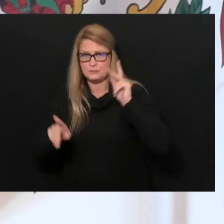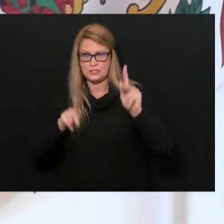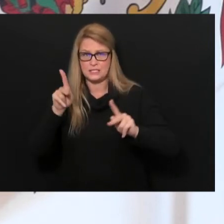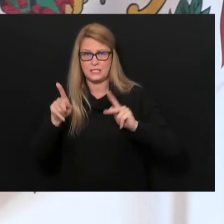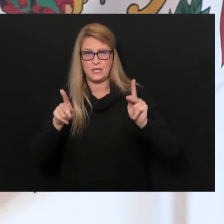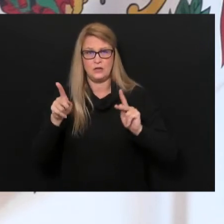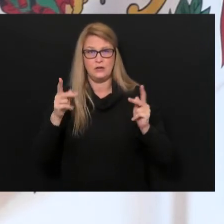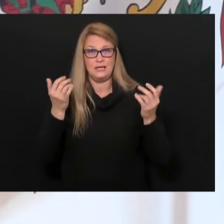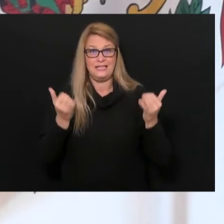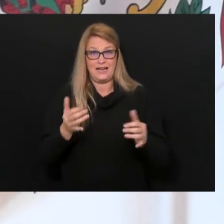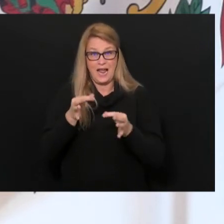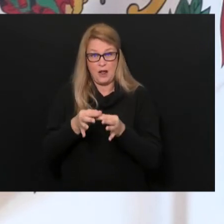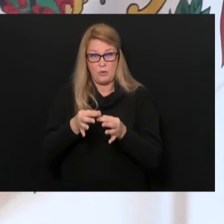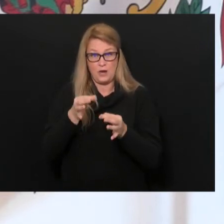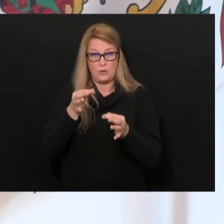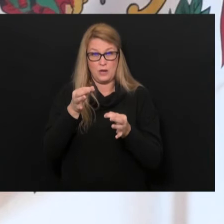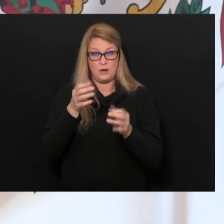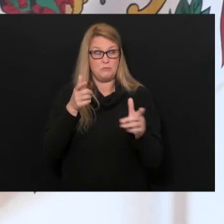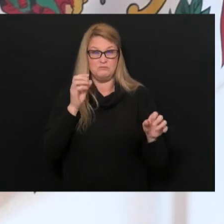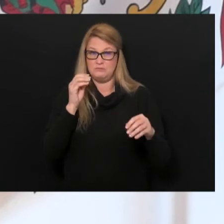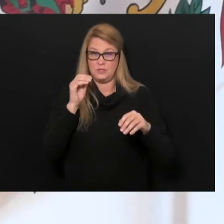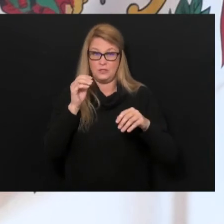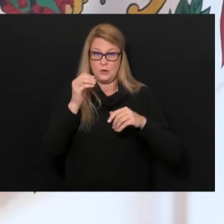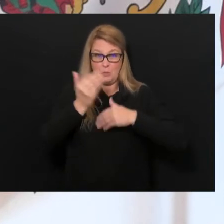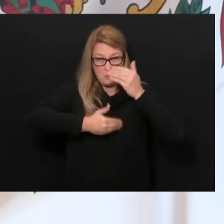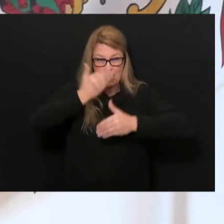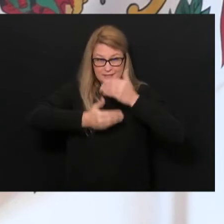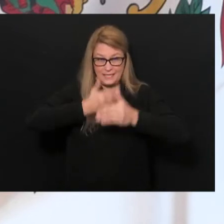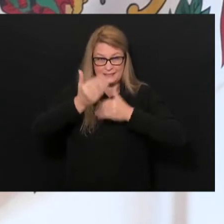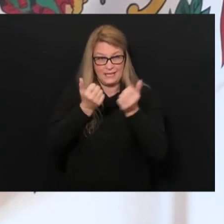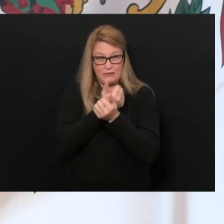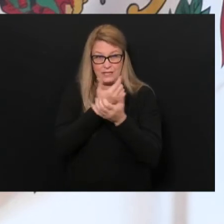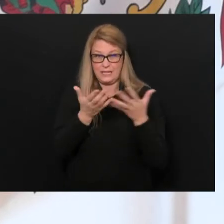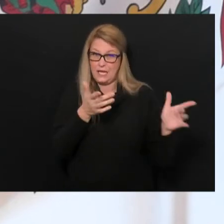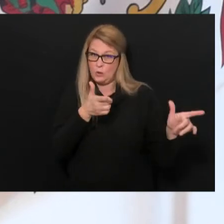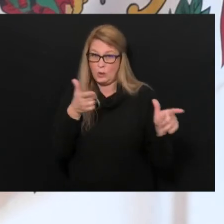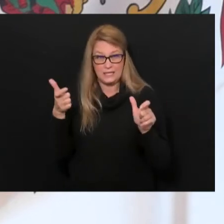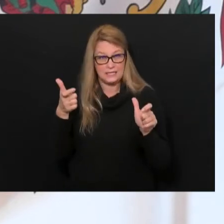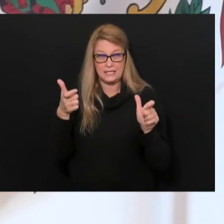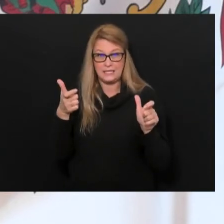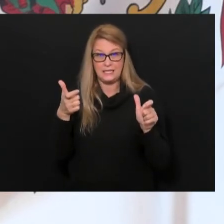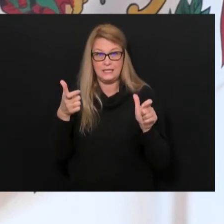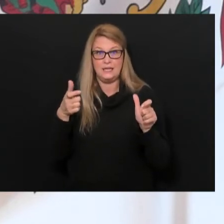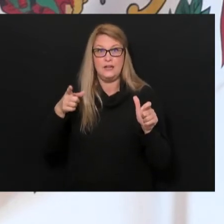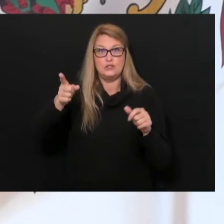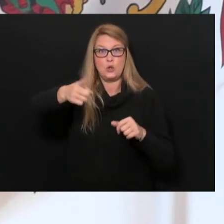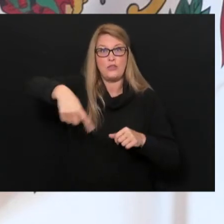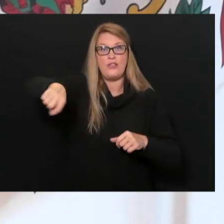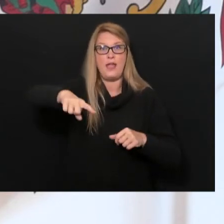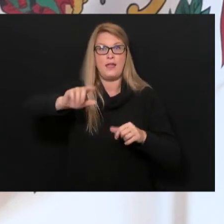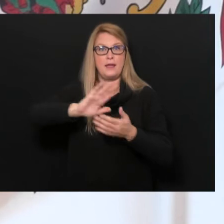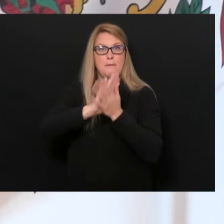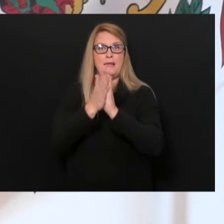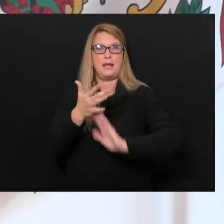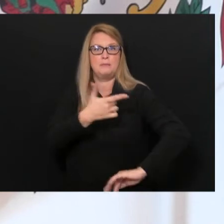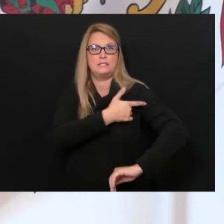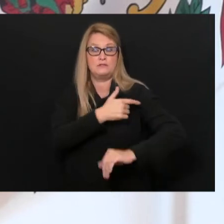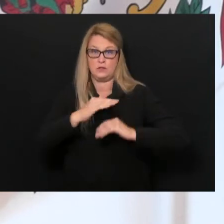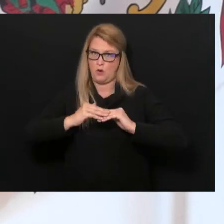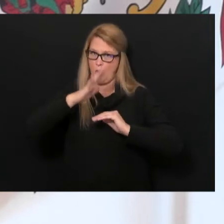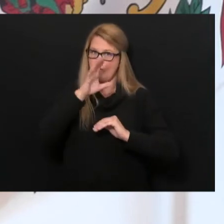to move as quickly as we possibly can to get them vaccinated. We're going to start with the people over 50 because